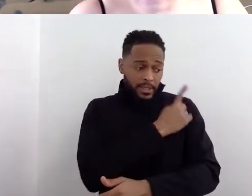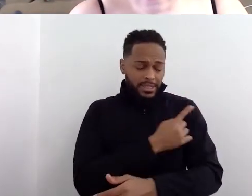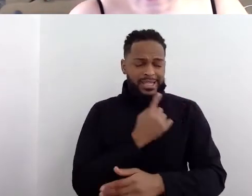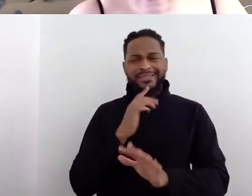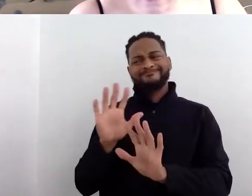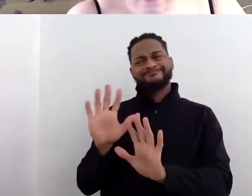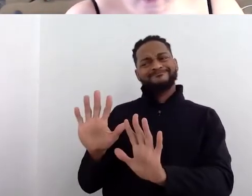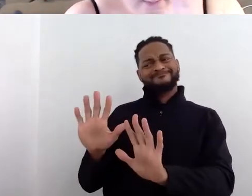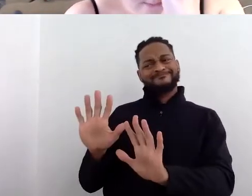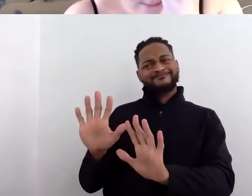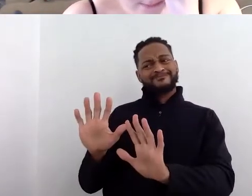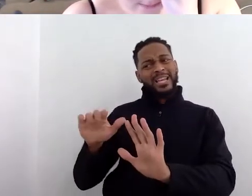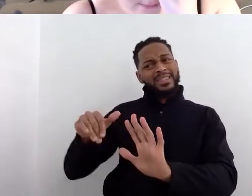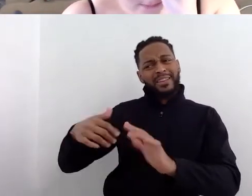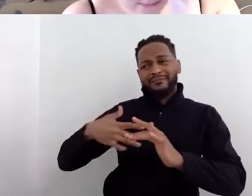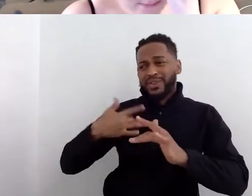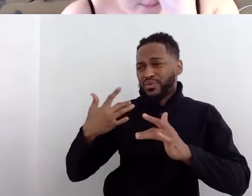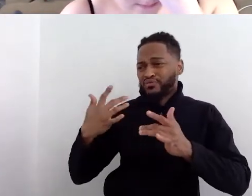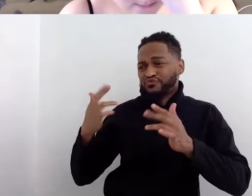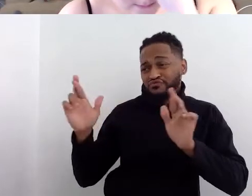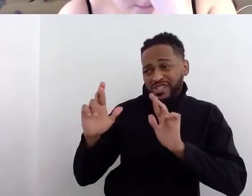not everyone has.